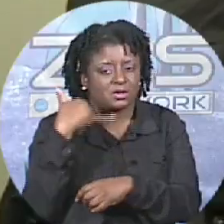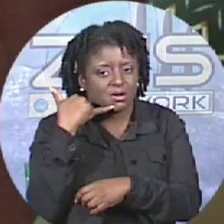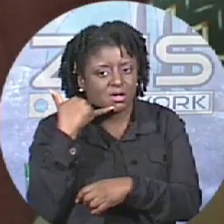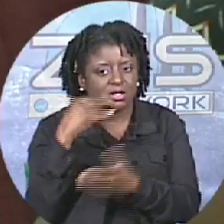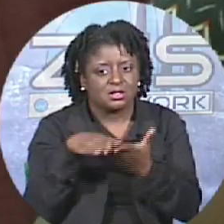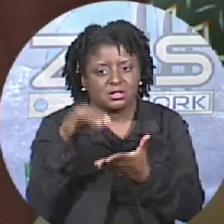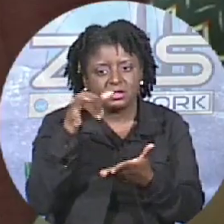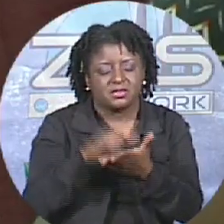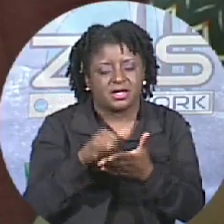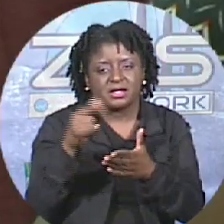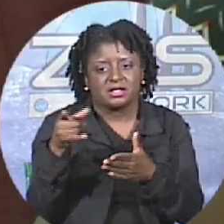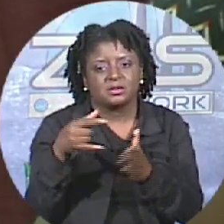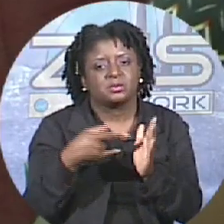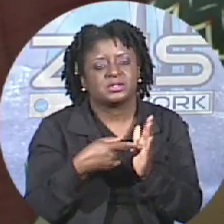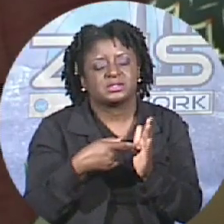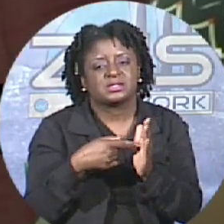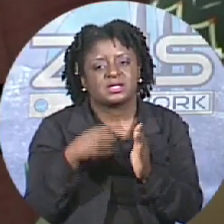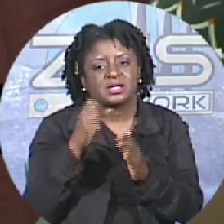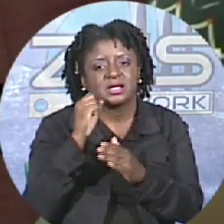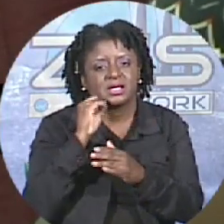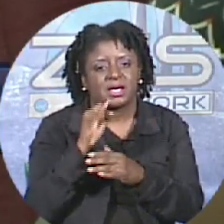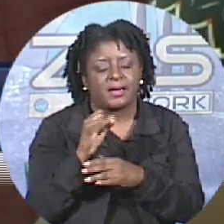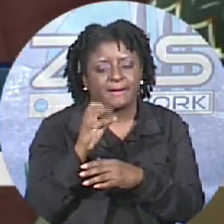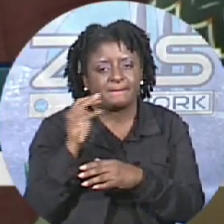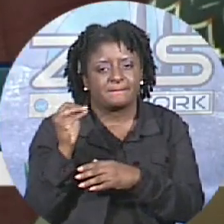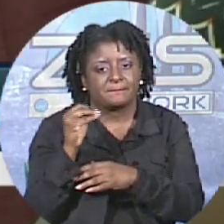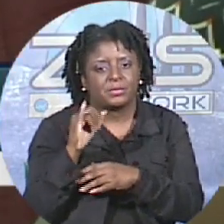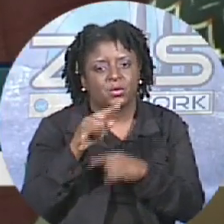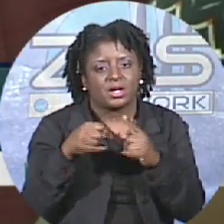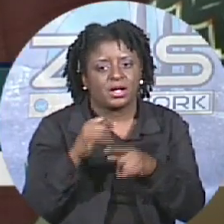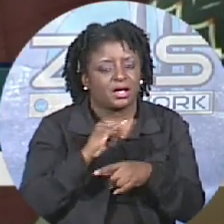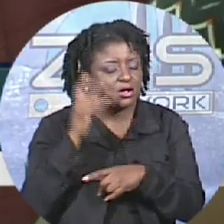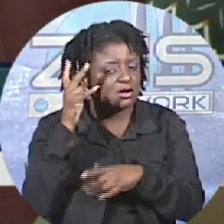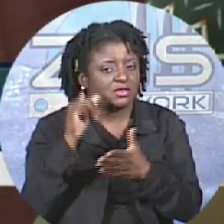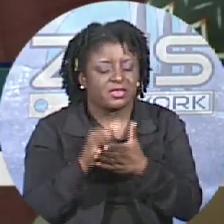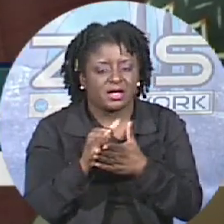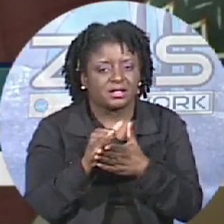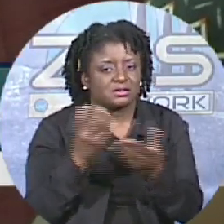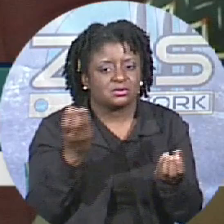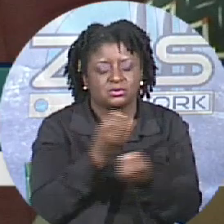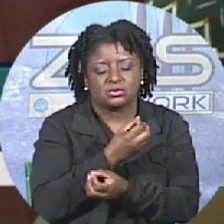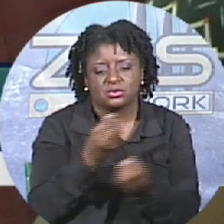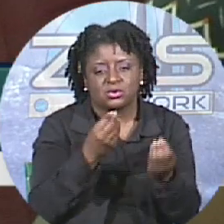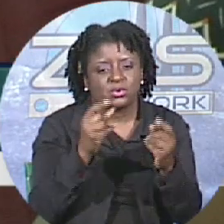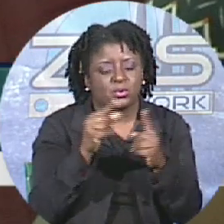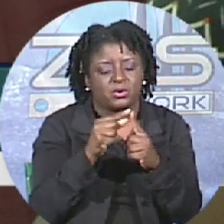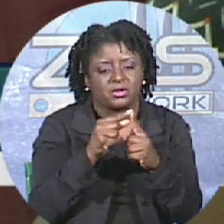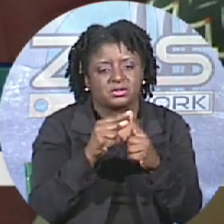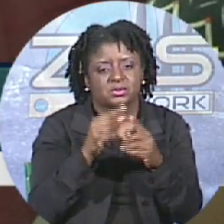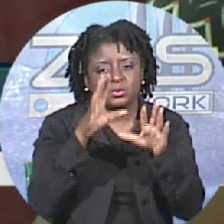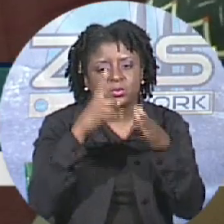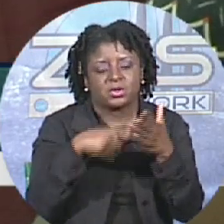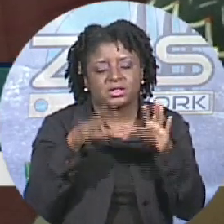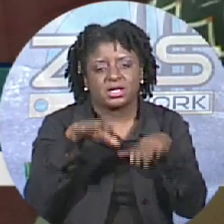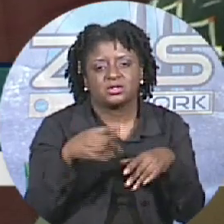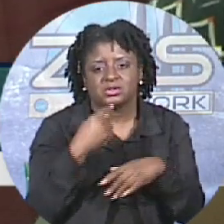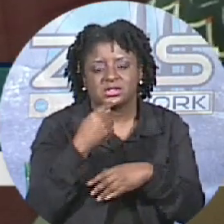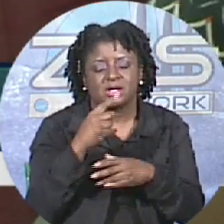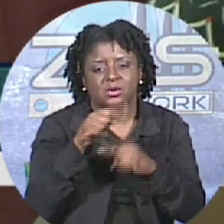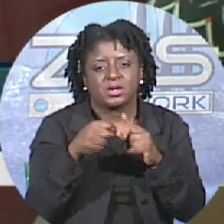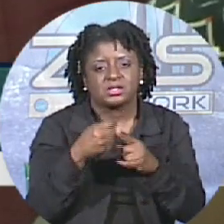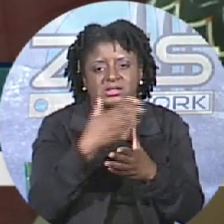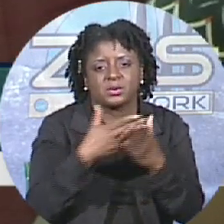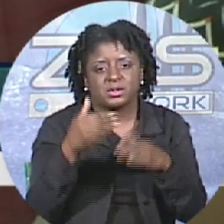aback. When I heard it, I was totally without words. I mean, what can you say when someone